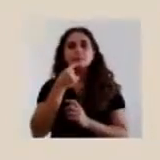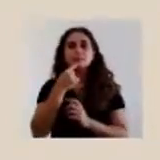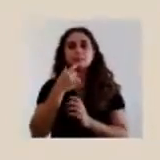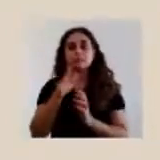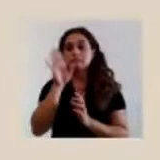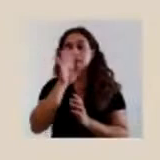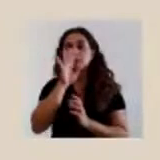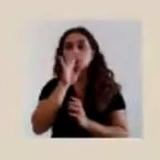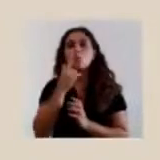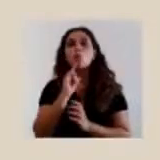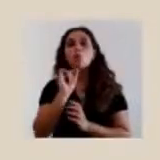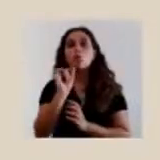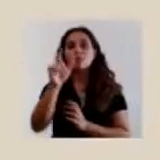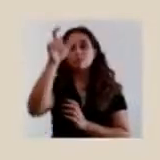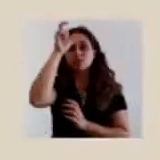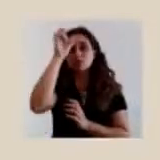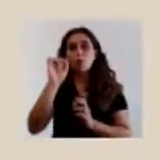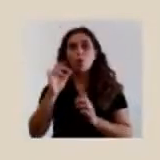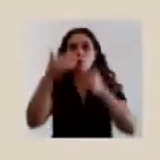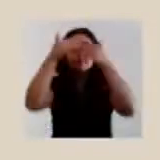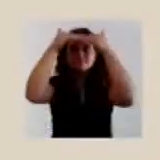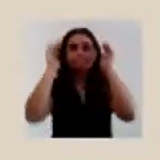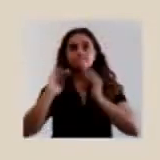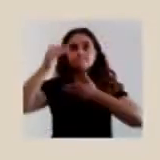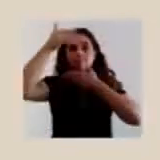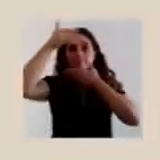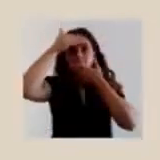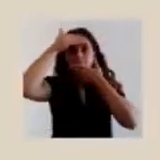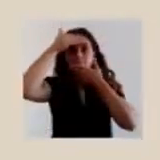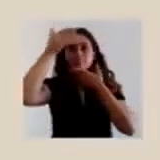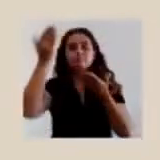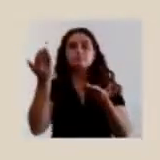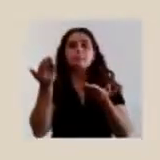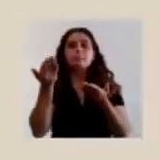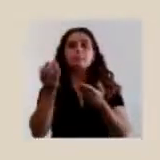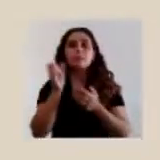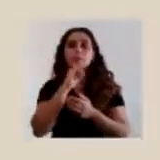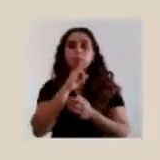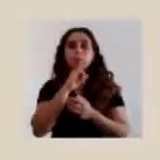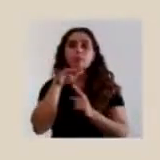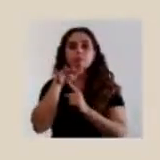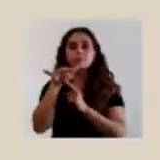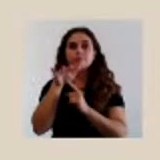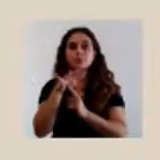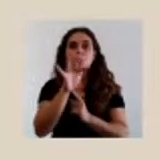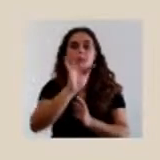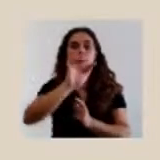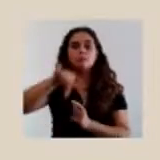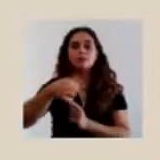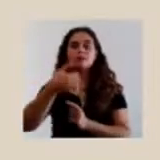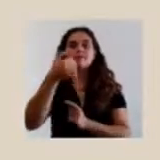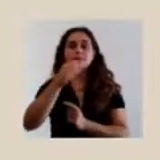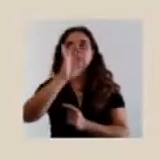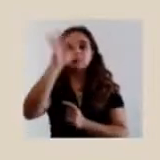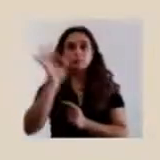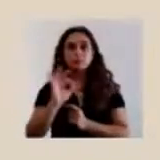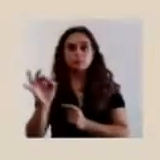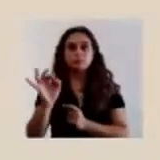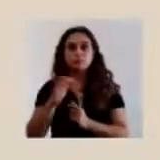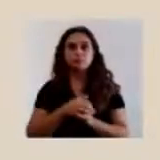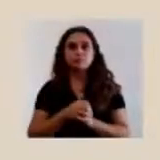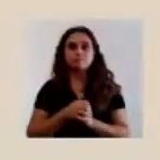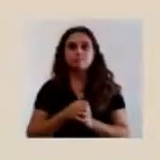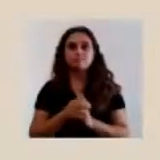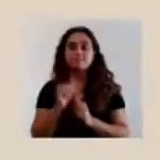Turkish name and wearing a headscarf further lowered the callback rates to 4.2%. Note